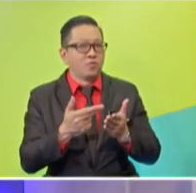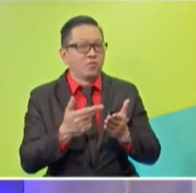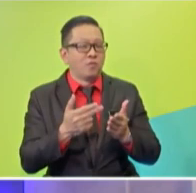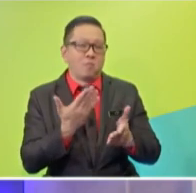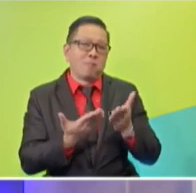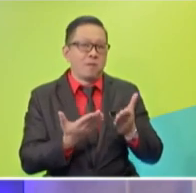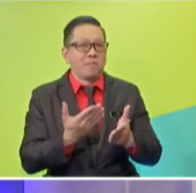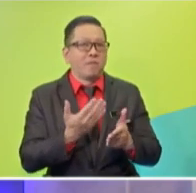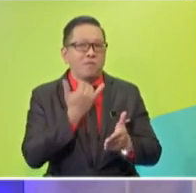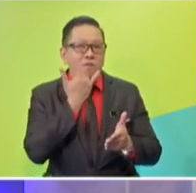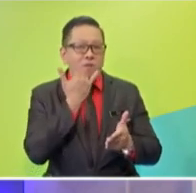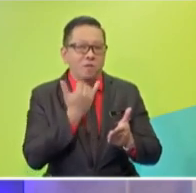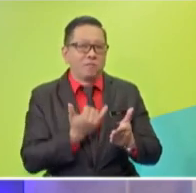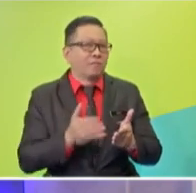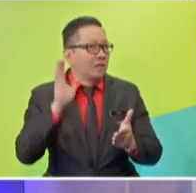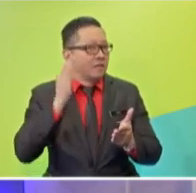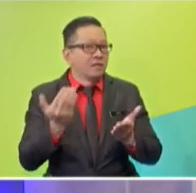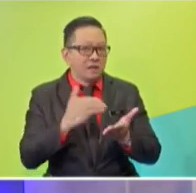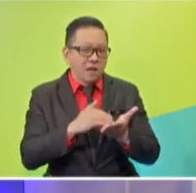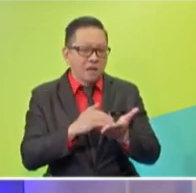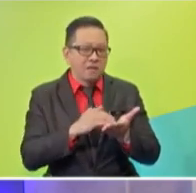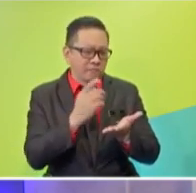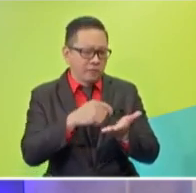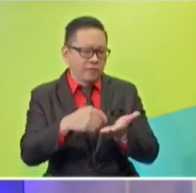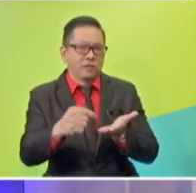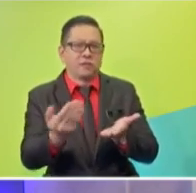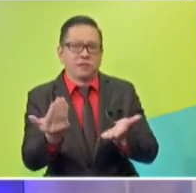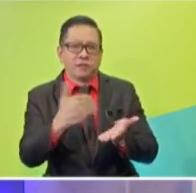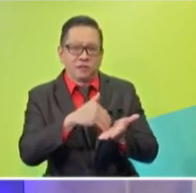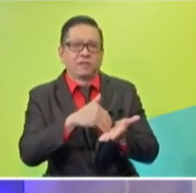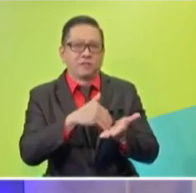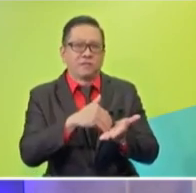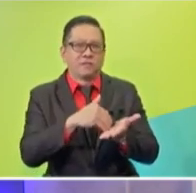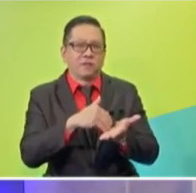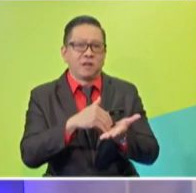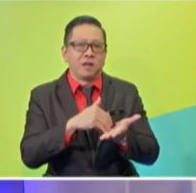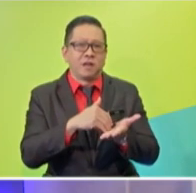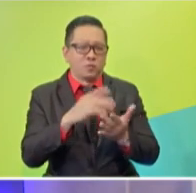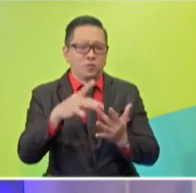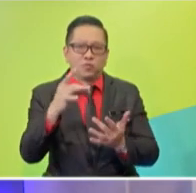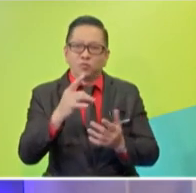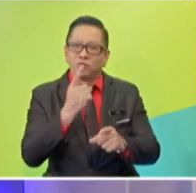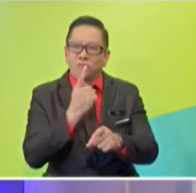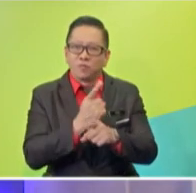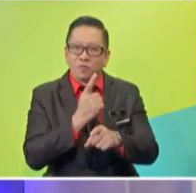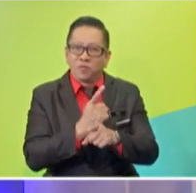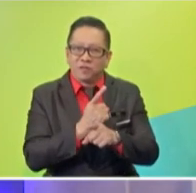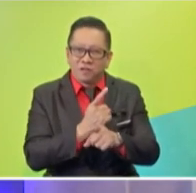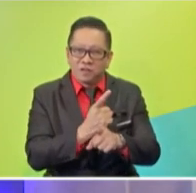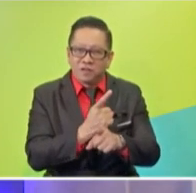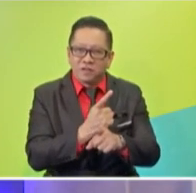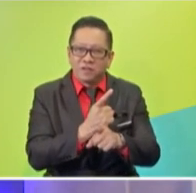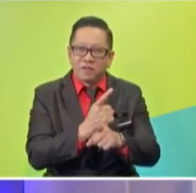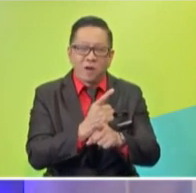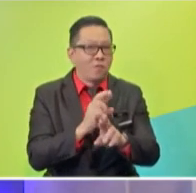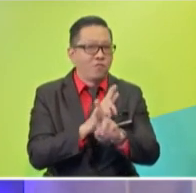So listen again and double check whether you have attempted the statements right or not. So if you're